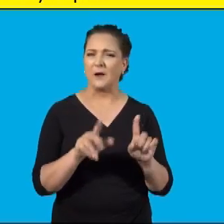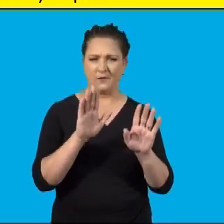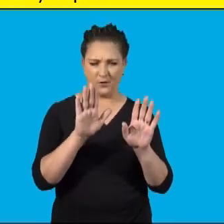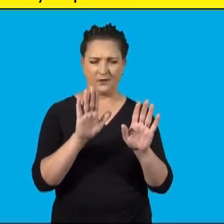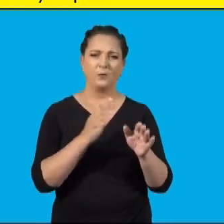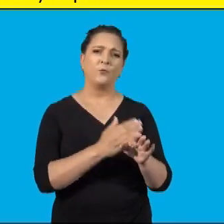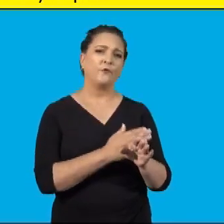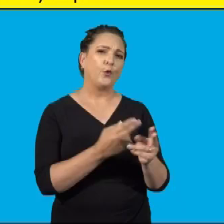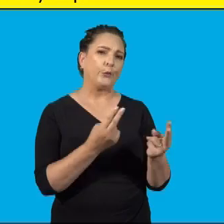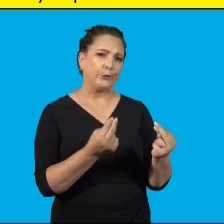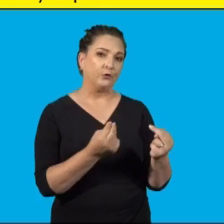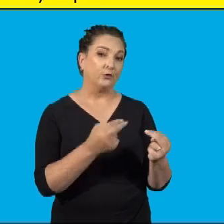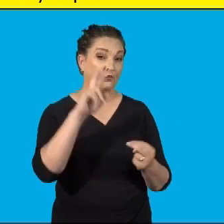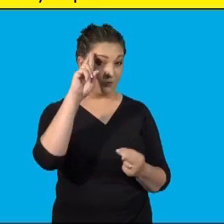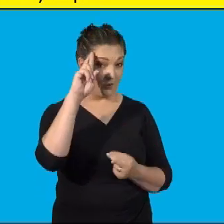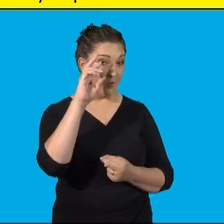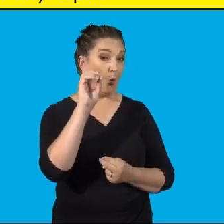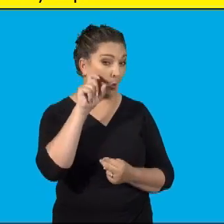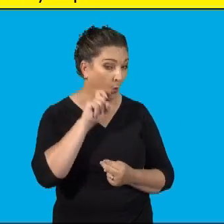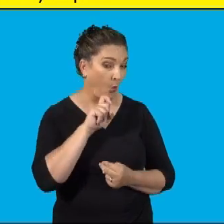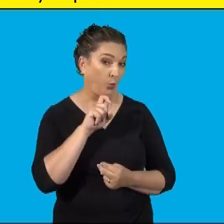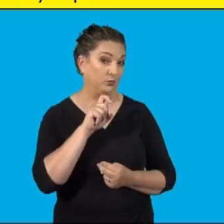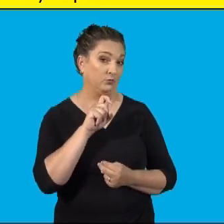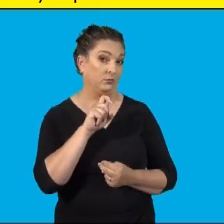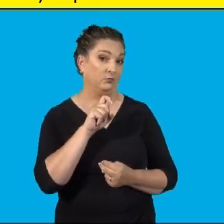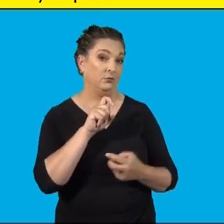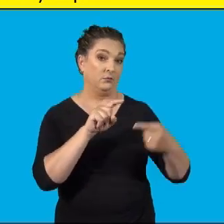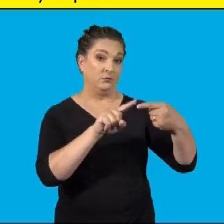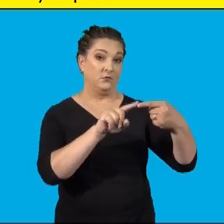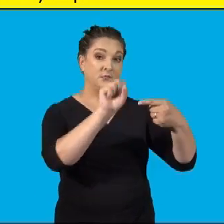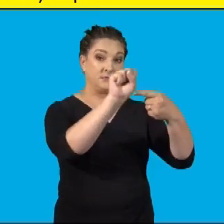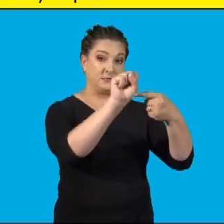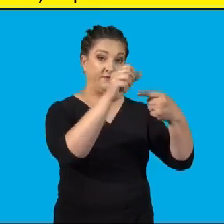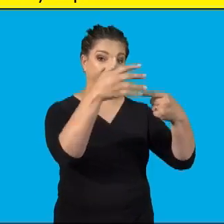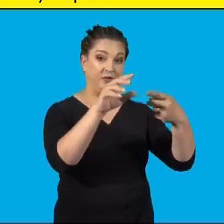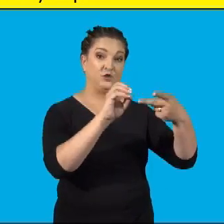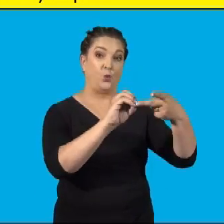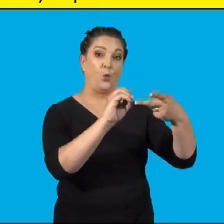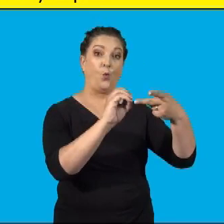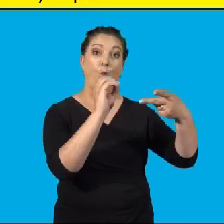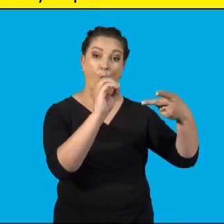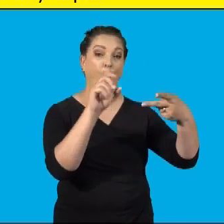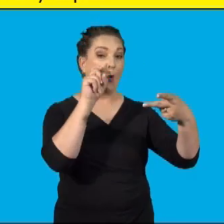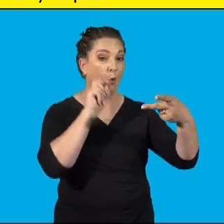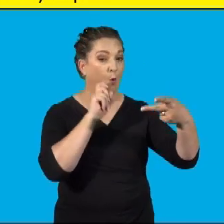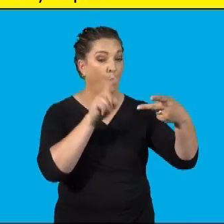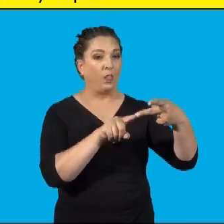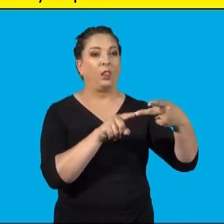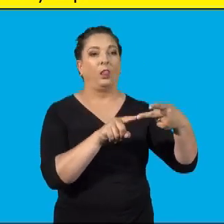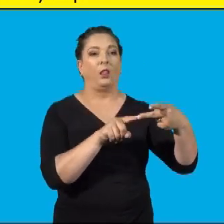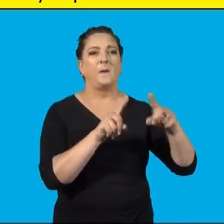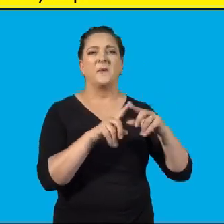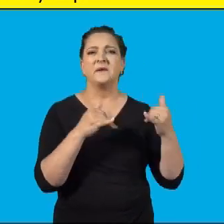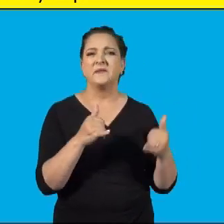But before I go to the new, it means I also have the old equipment. All right? And then I'm told